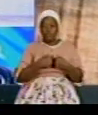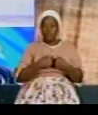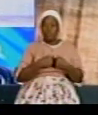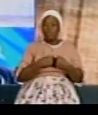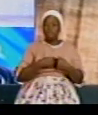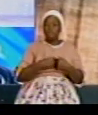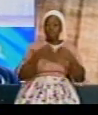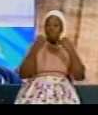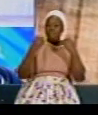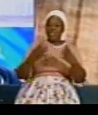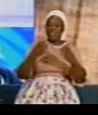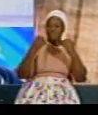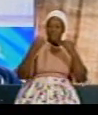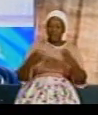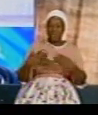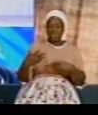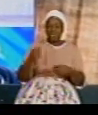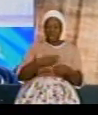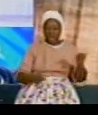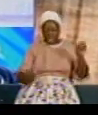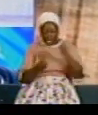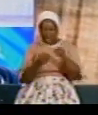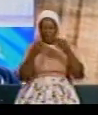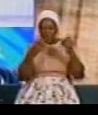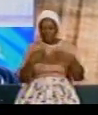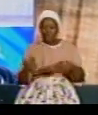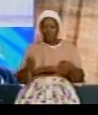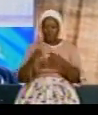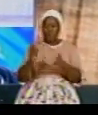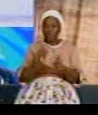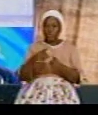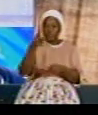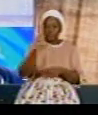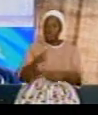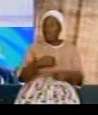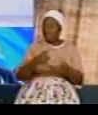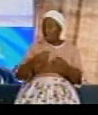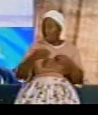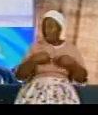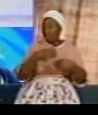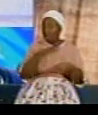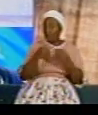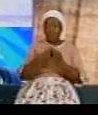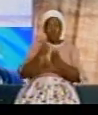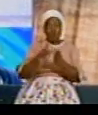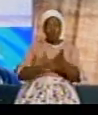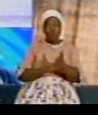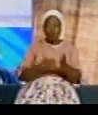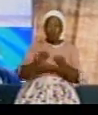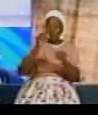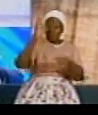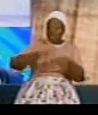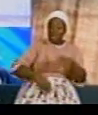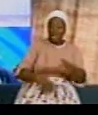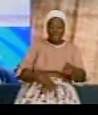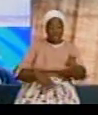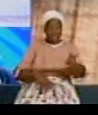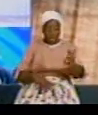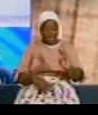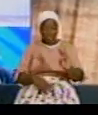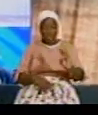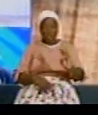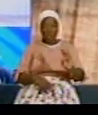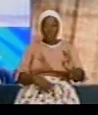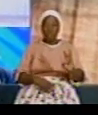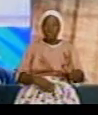they added quite a lot to the word of God. And they had these laws, more than 600 laws